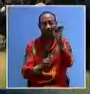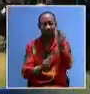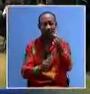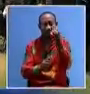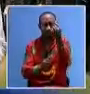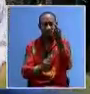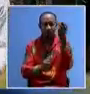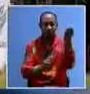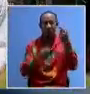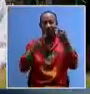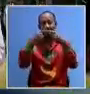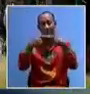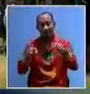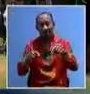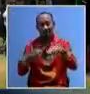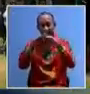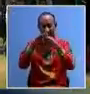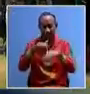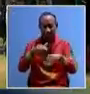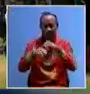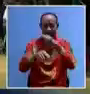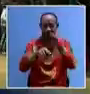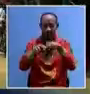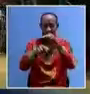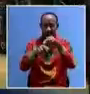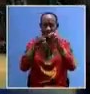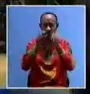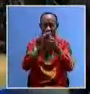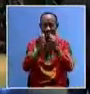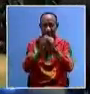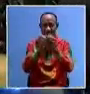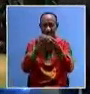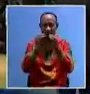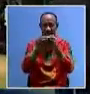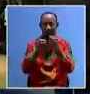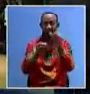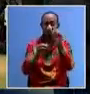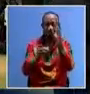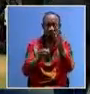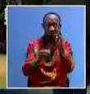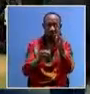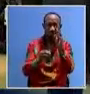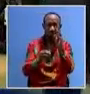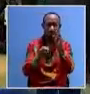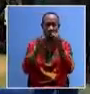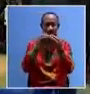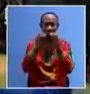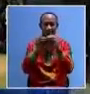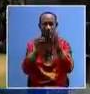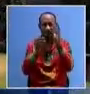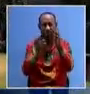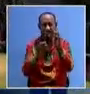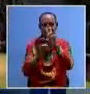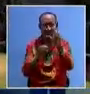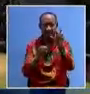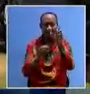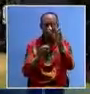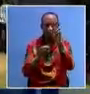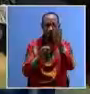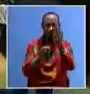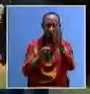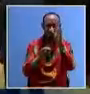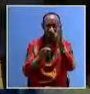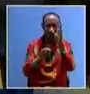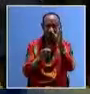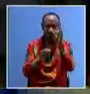first held under Proclamation No. 6, pursuant to Statutory Instrument No. 347 of